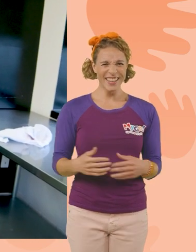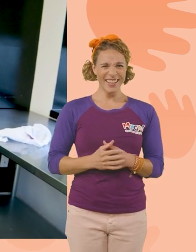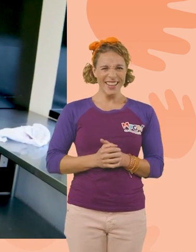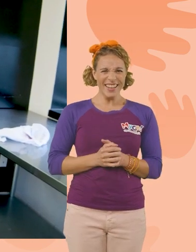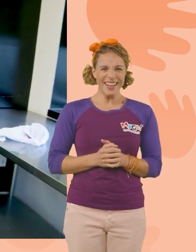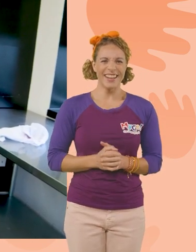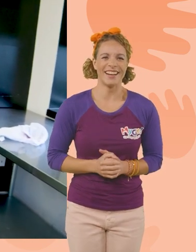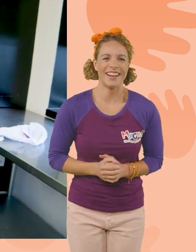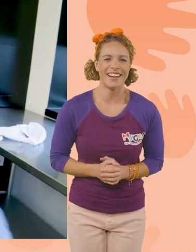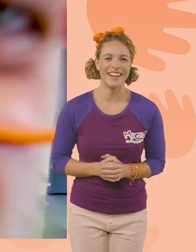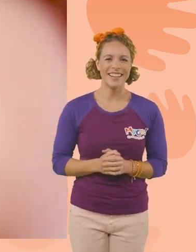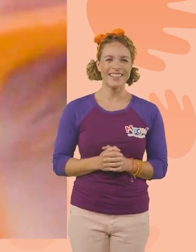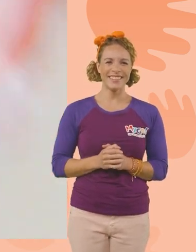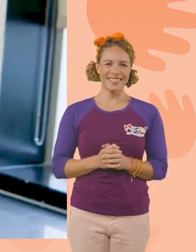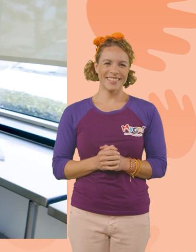Let's do this.